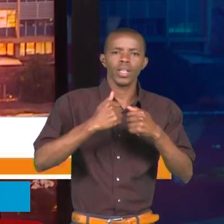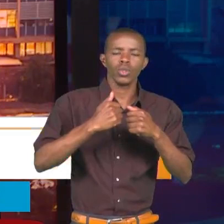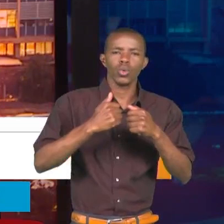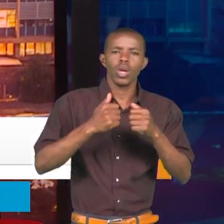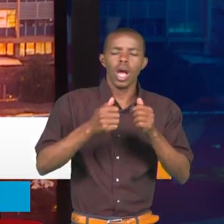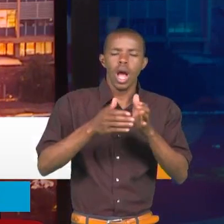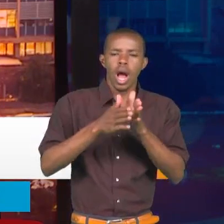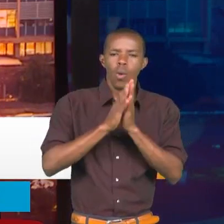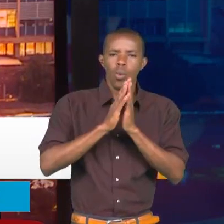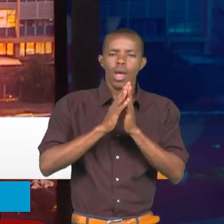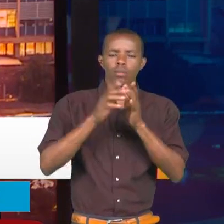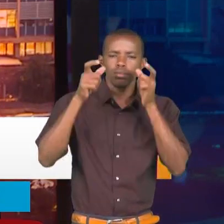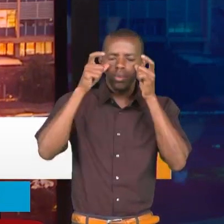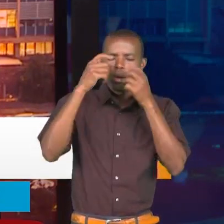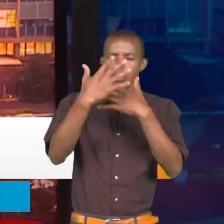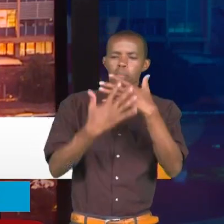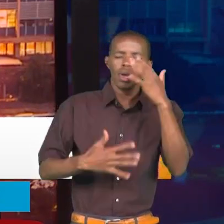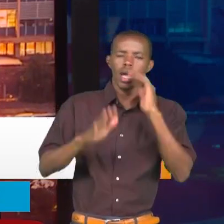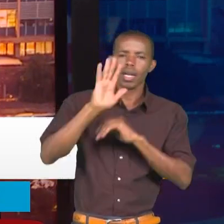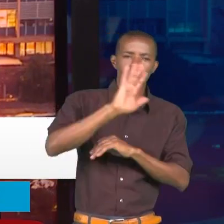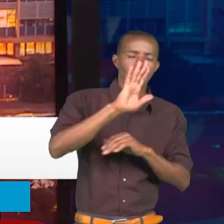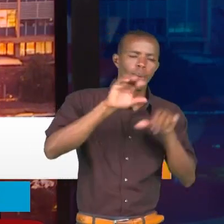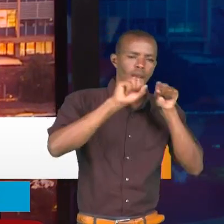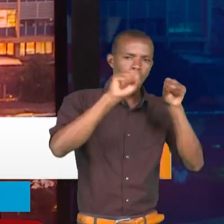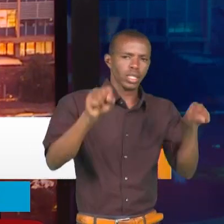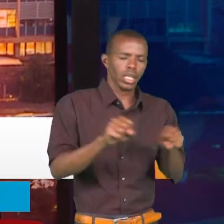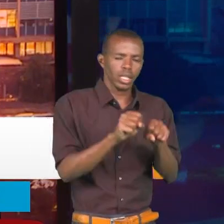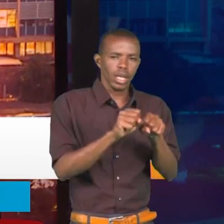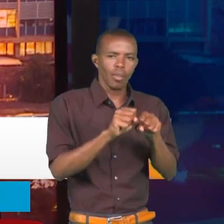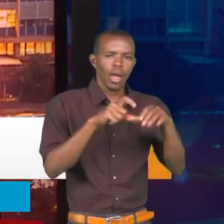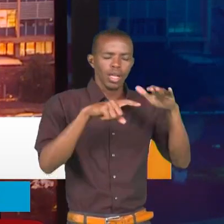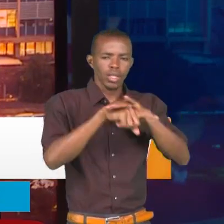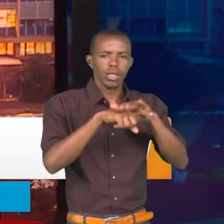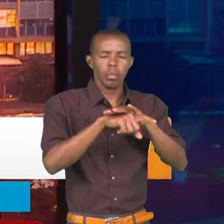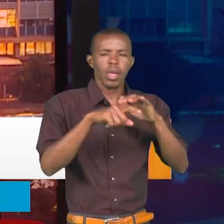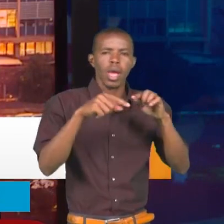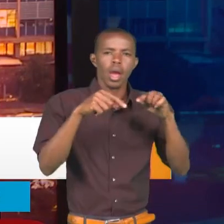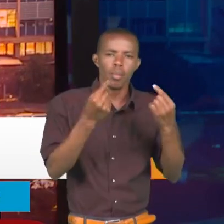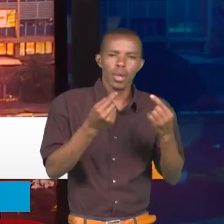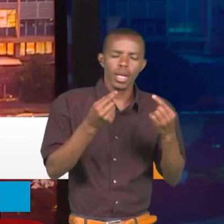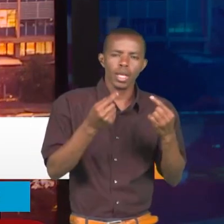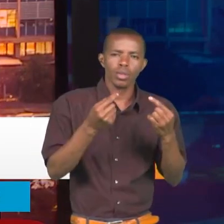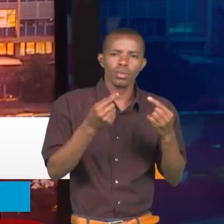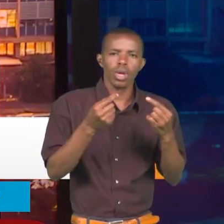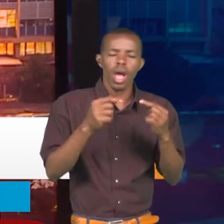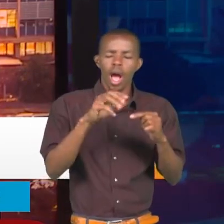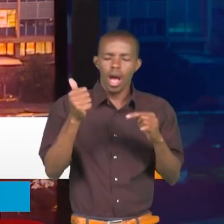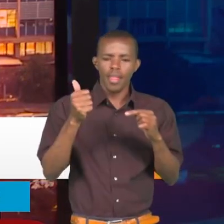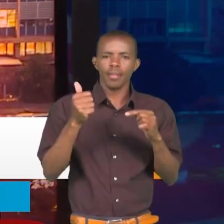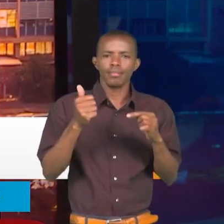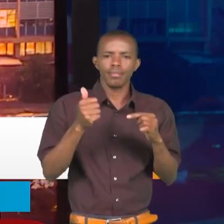the HIV virus in your blood, in your system, through any entry, it could be a prick, either through vaginal intercourse,